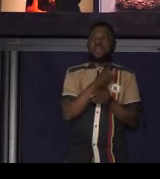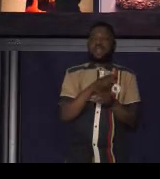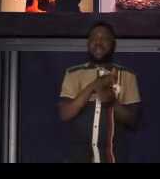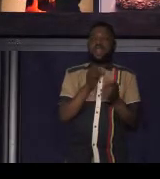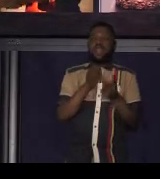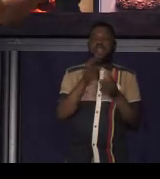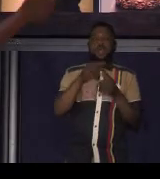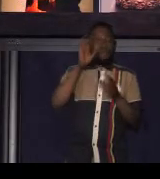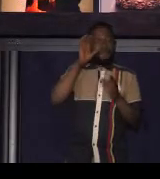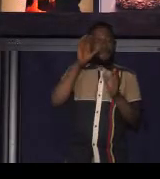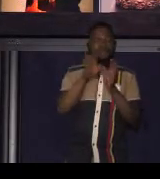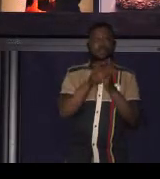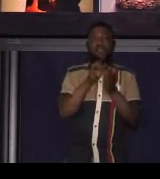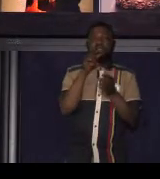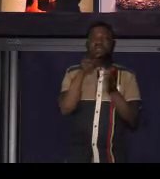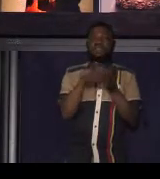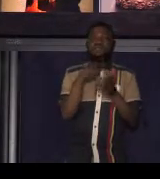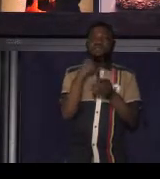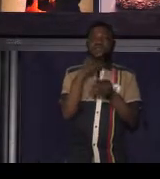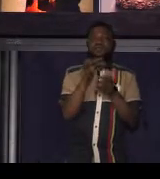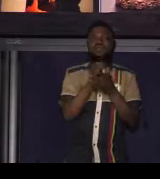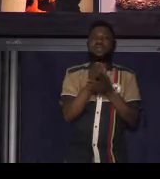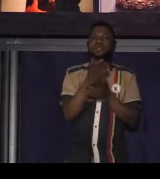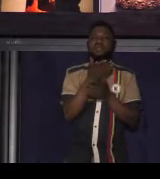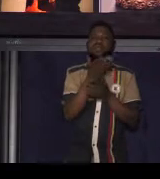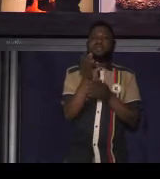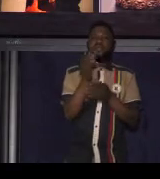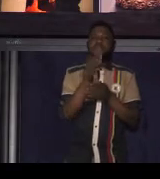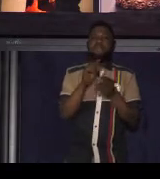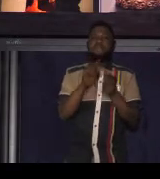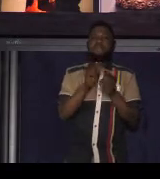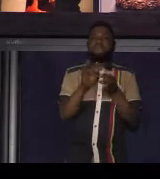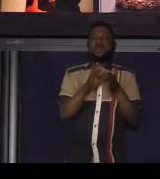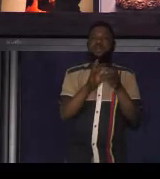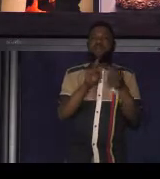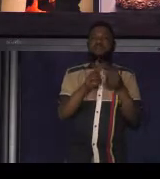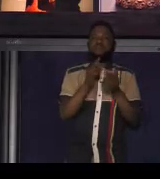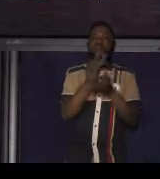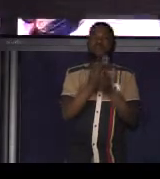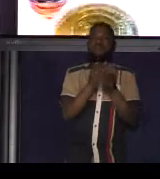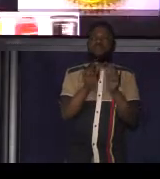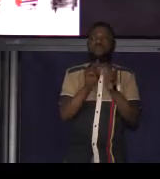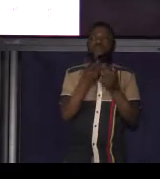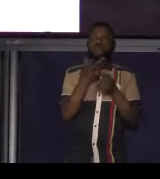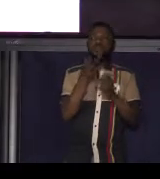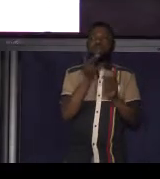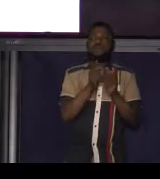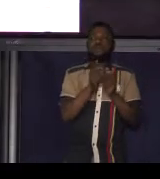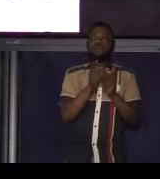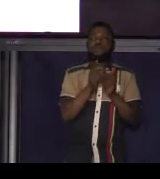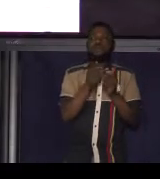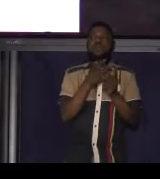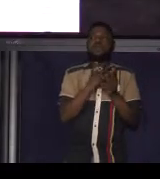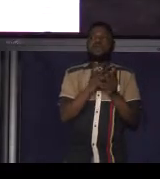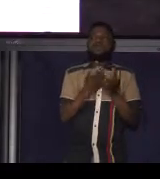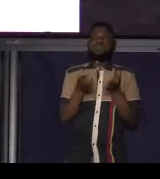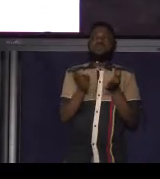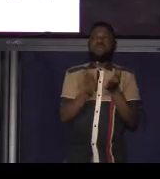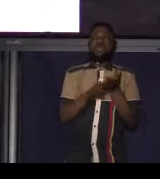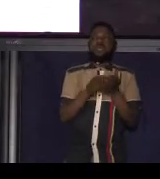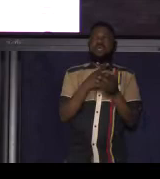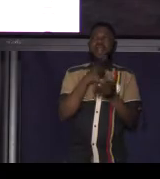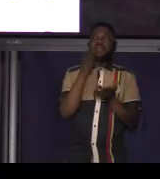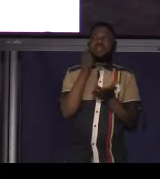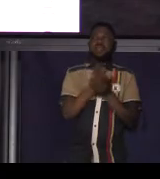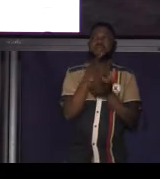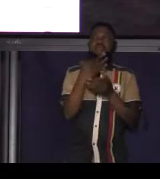logo or picture, this tells you that this belongs to certain group of people. Now, and so on,